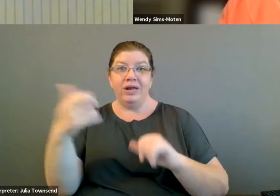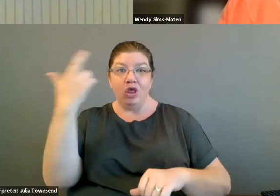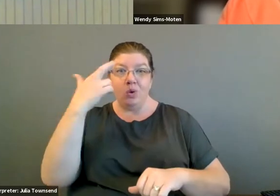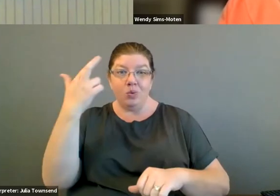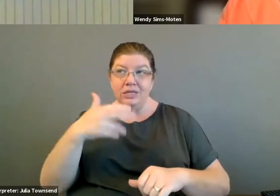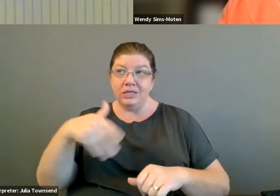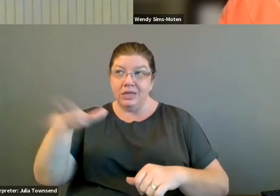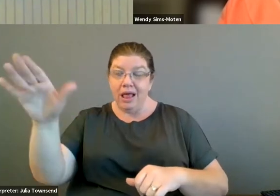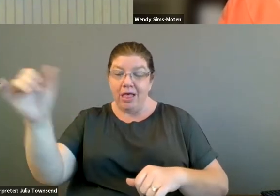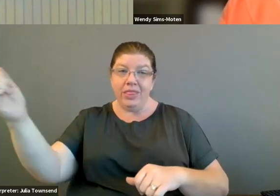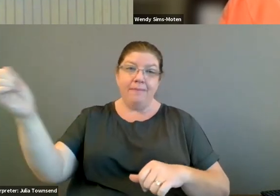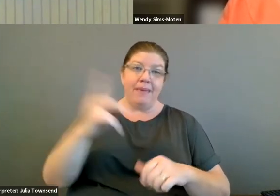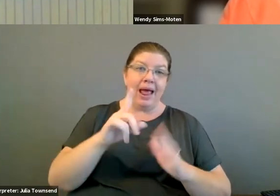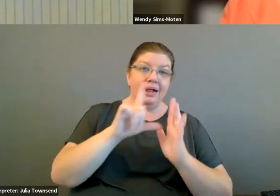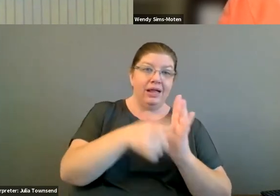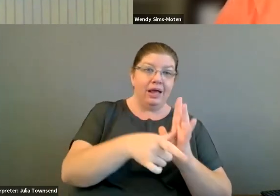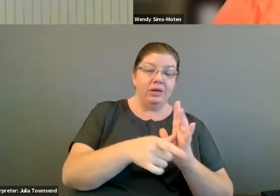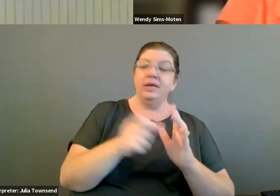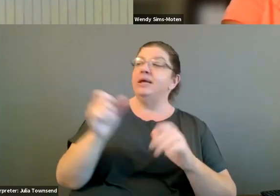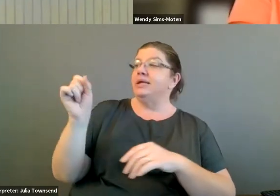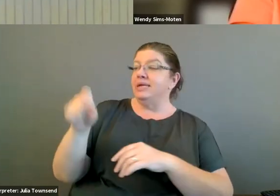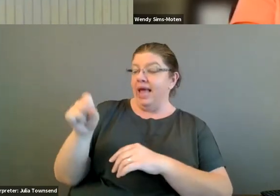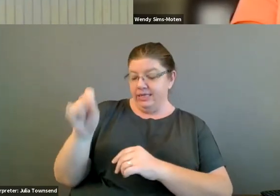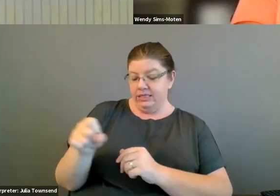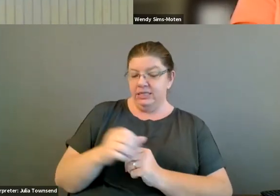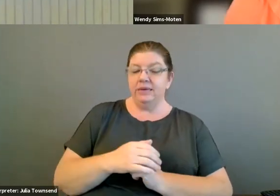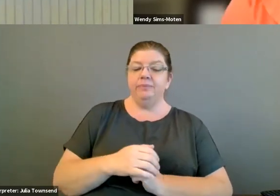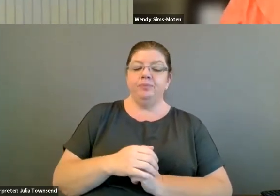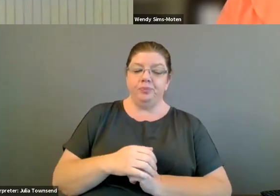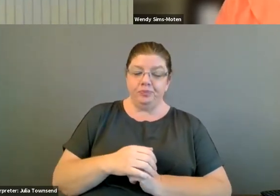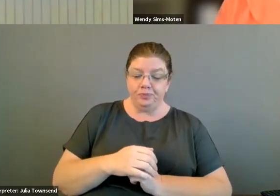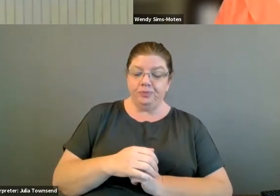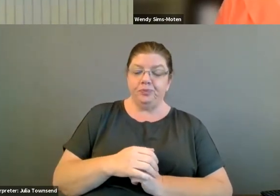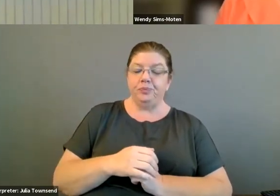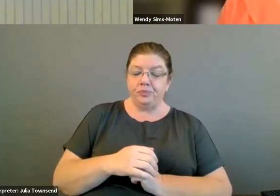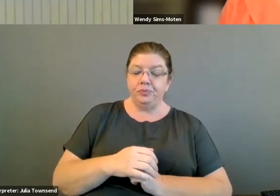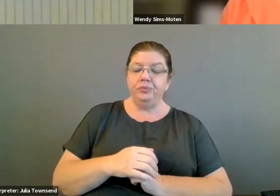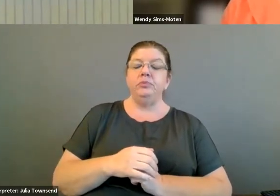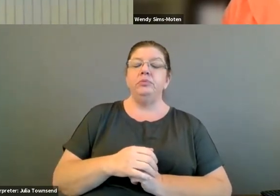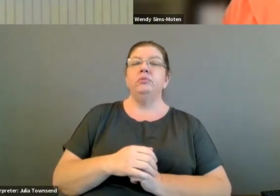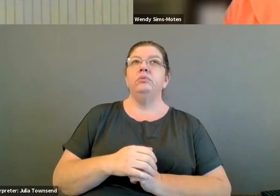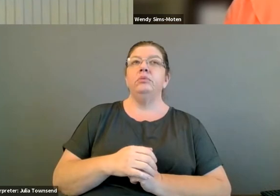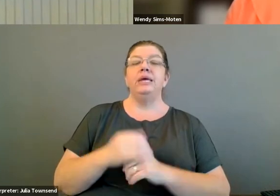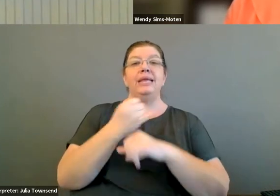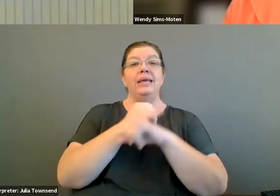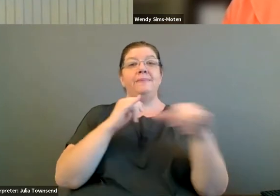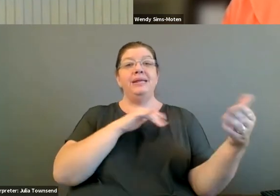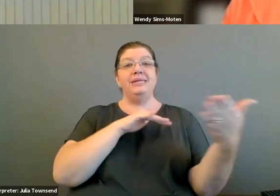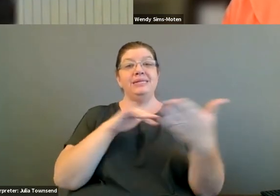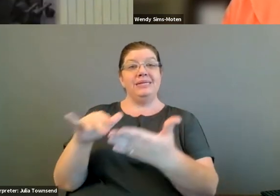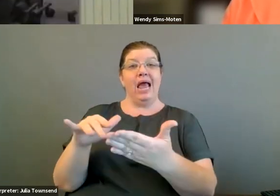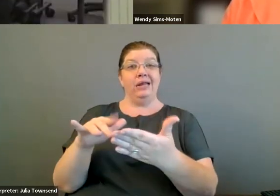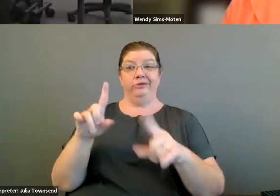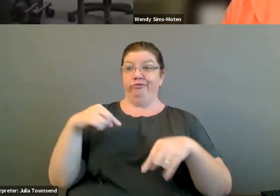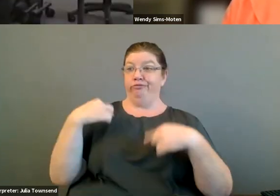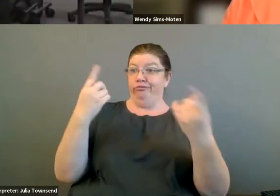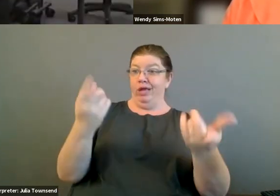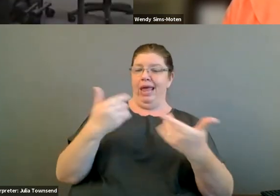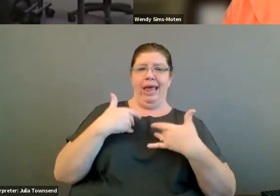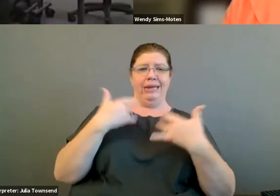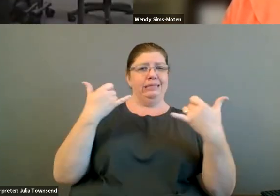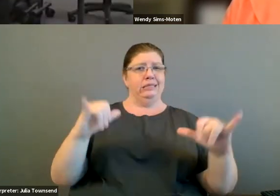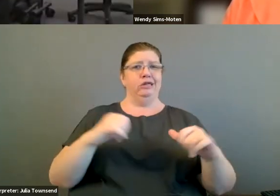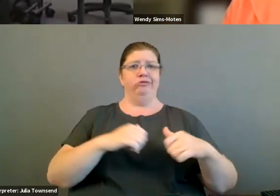the classroom? Yes. Yeah, so the independent study program, as people know it, is still in